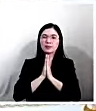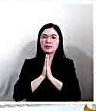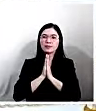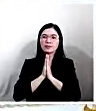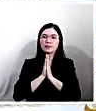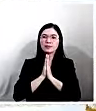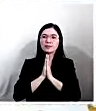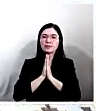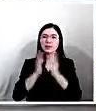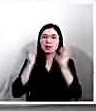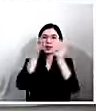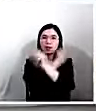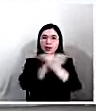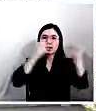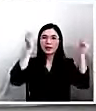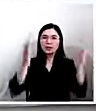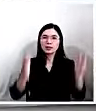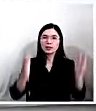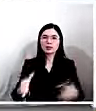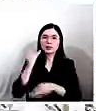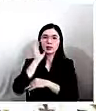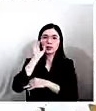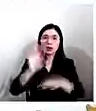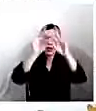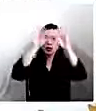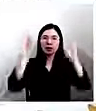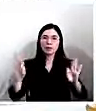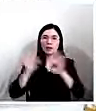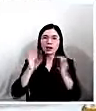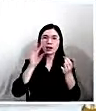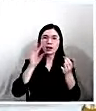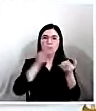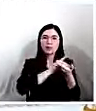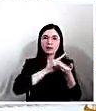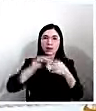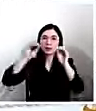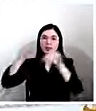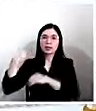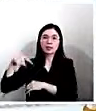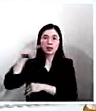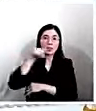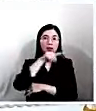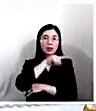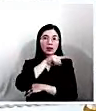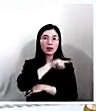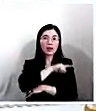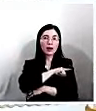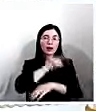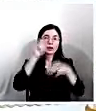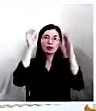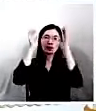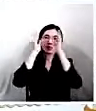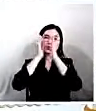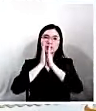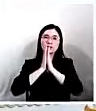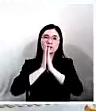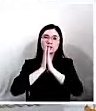At the Savior's command, formed by the divine teaching, we dare to pray.